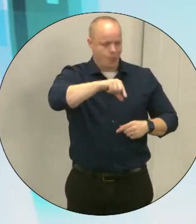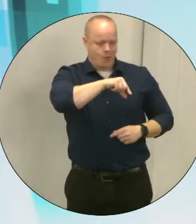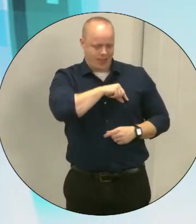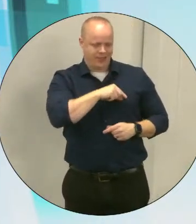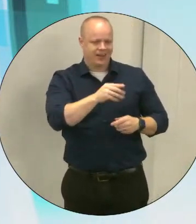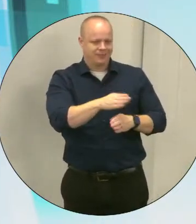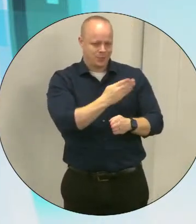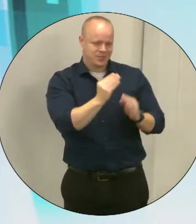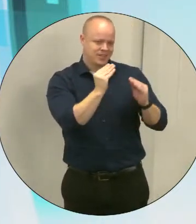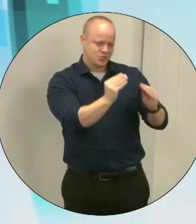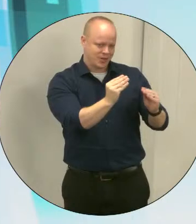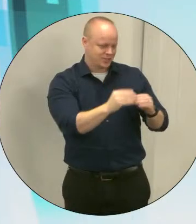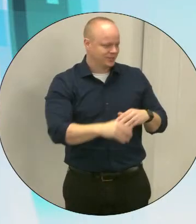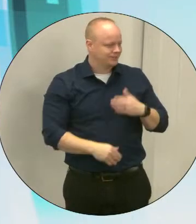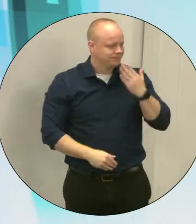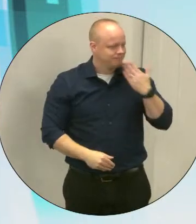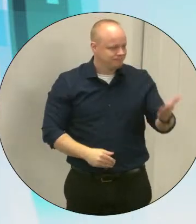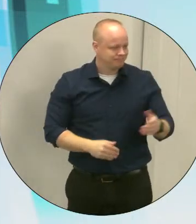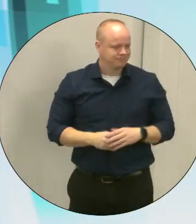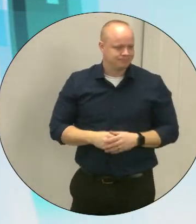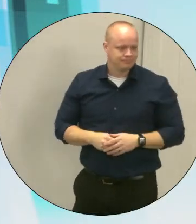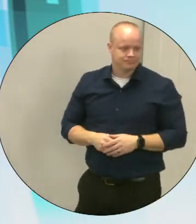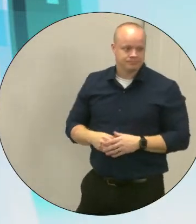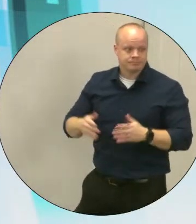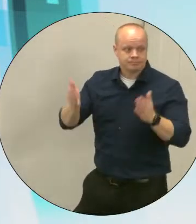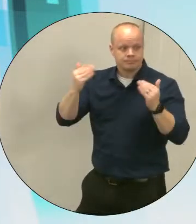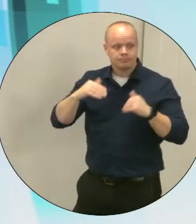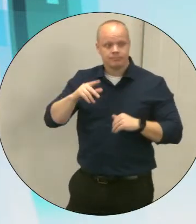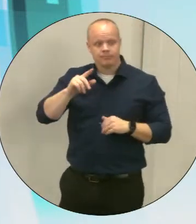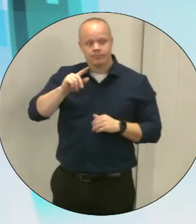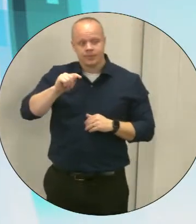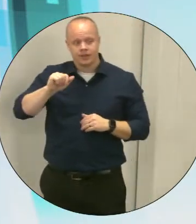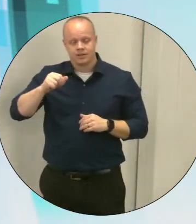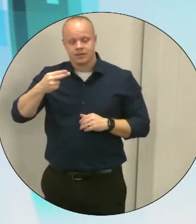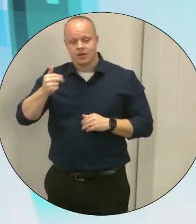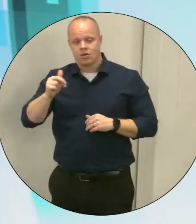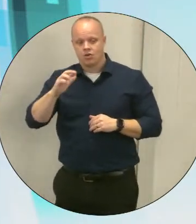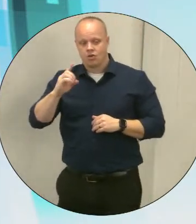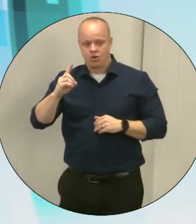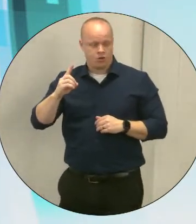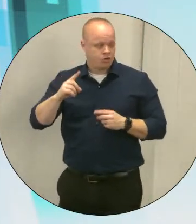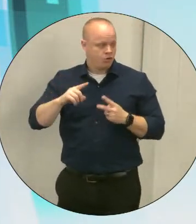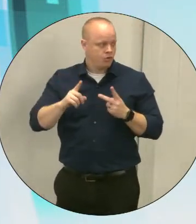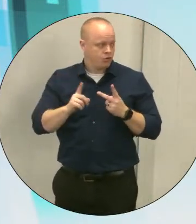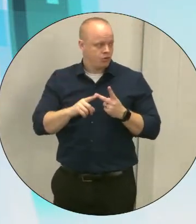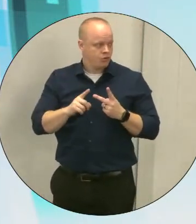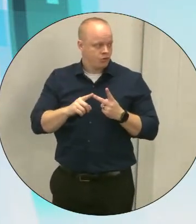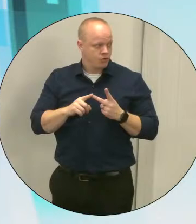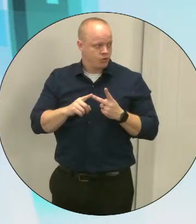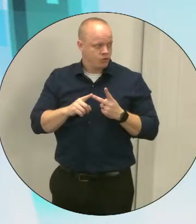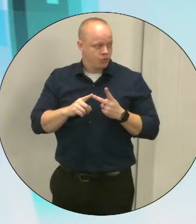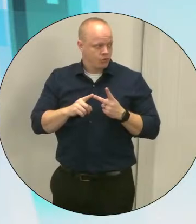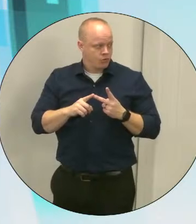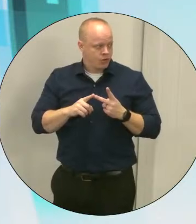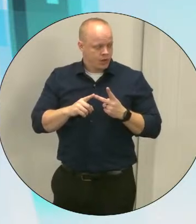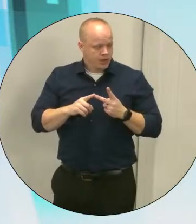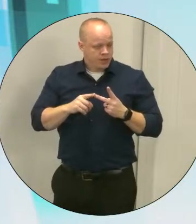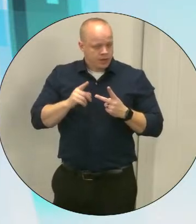Thank you. Thank you. Ms. DeHart, and then after that, I'm going to mess this up,